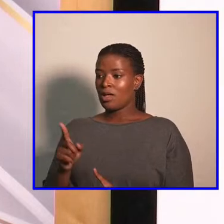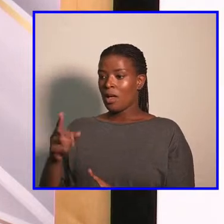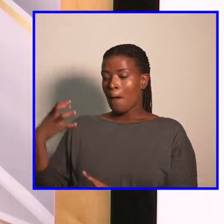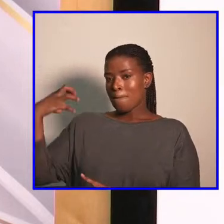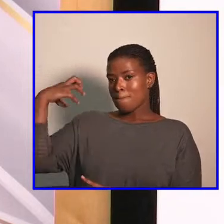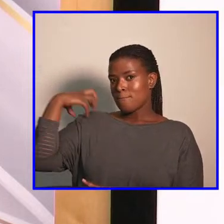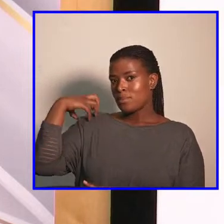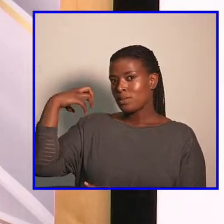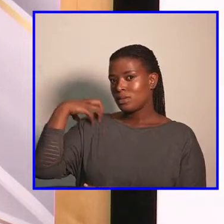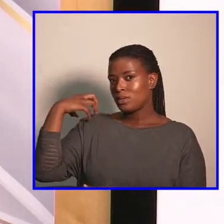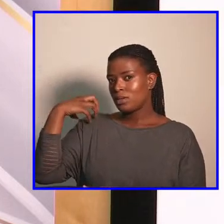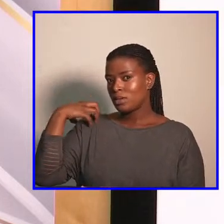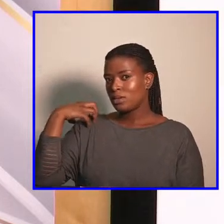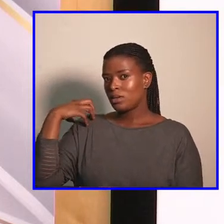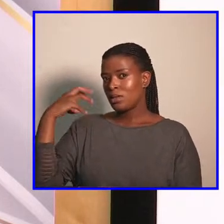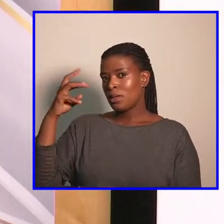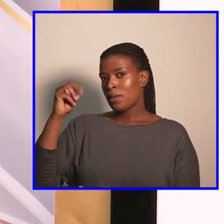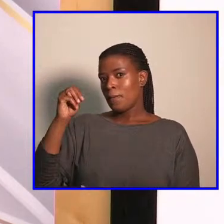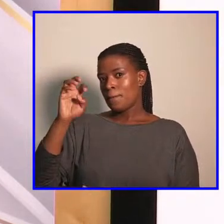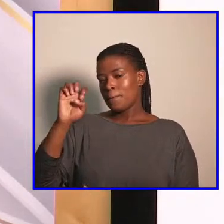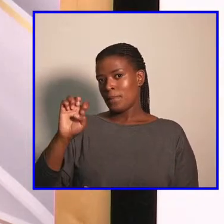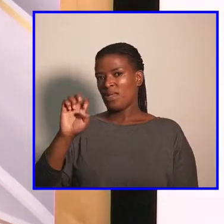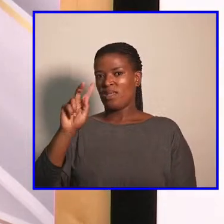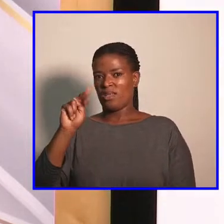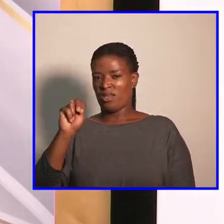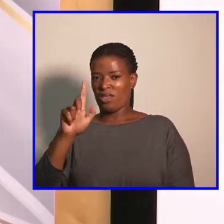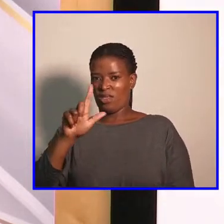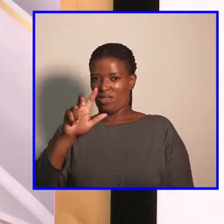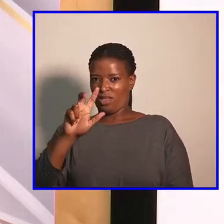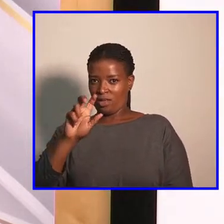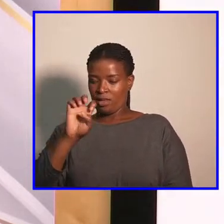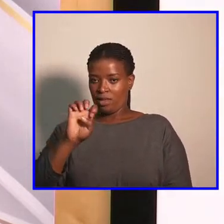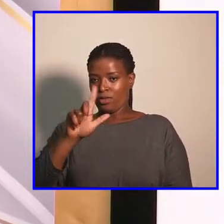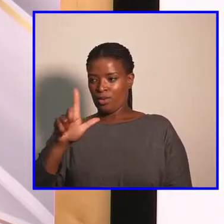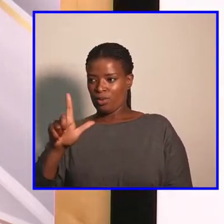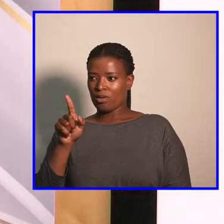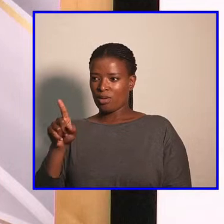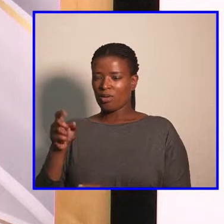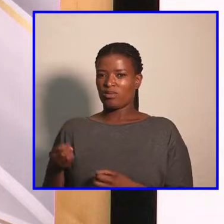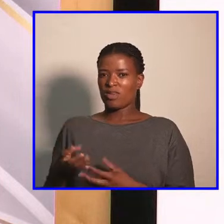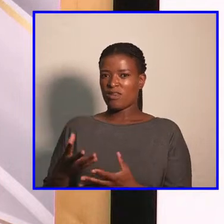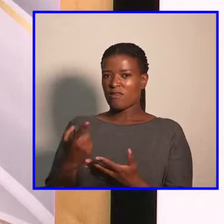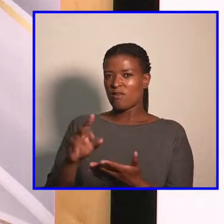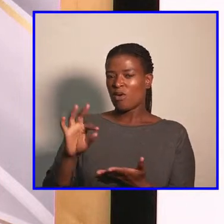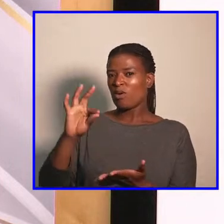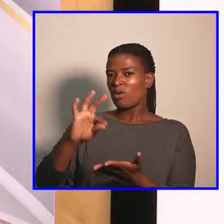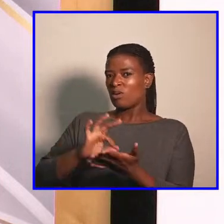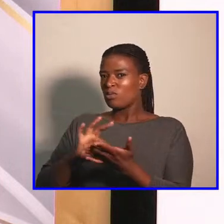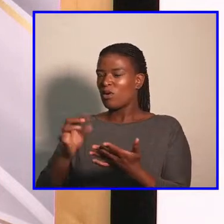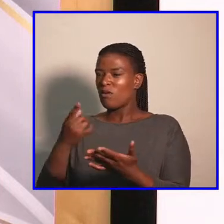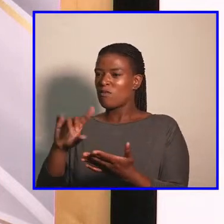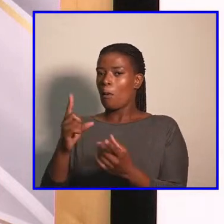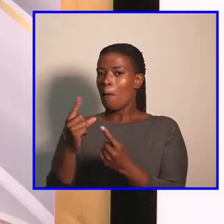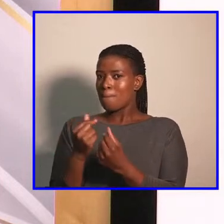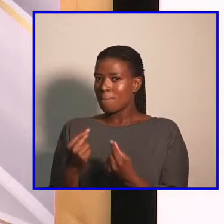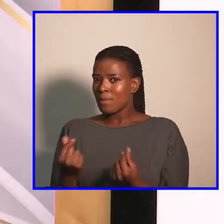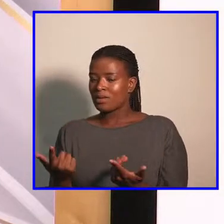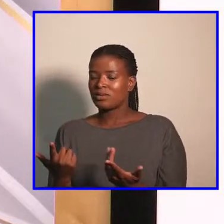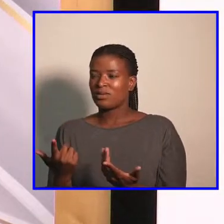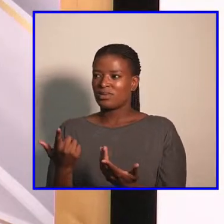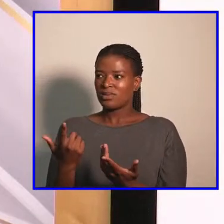Minister Manuel, who at the time provided direction from the Ministry of Finance and